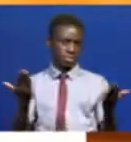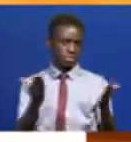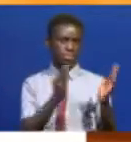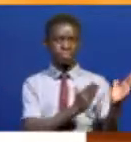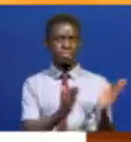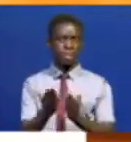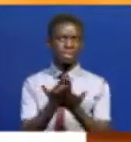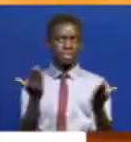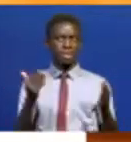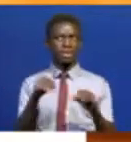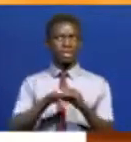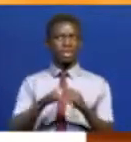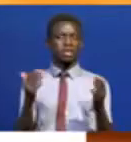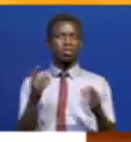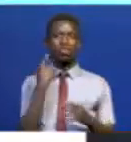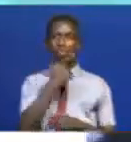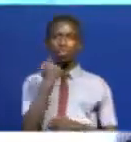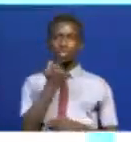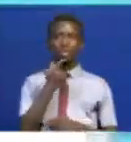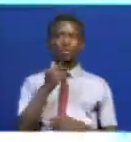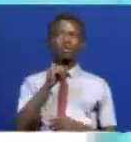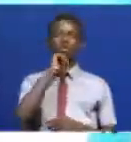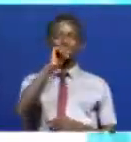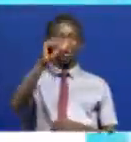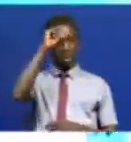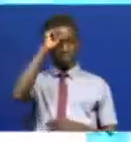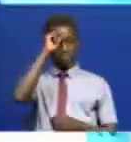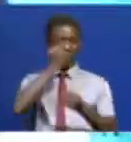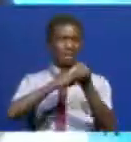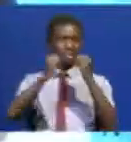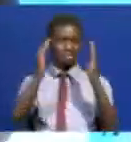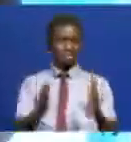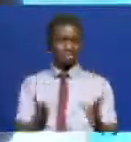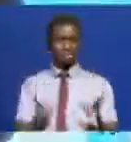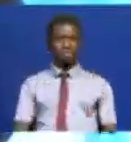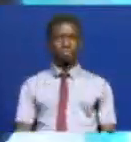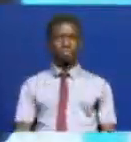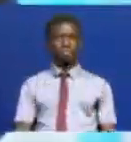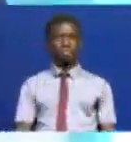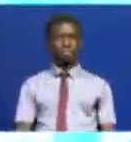are the non-state actors. Ndusamo Kami for Easy Friday.